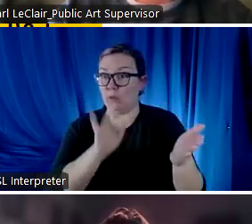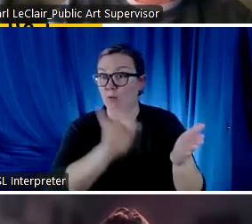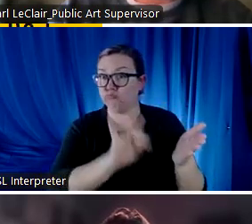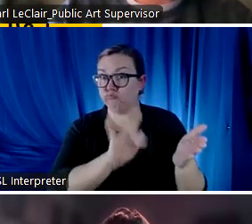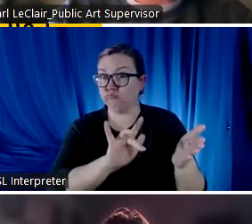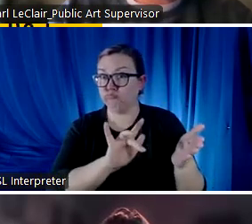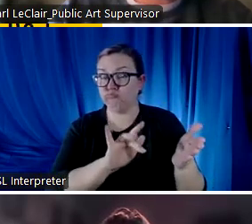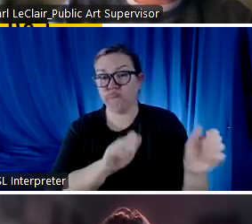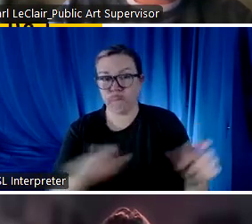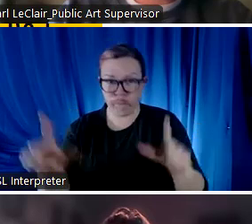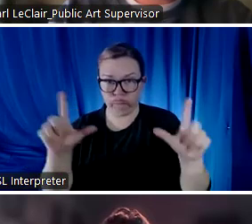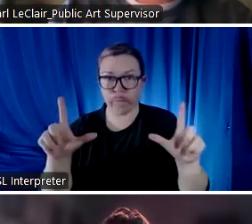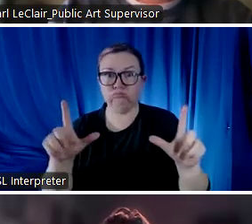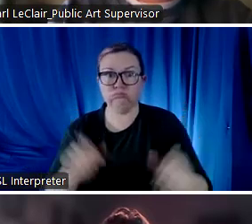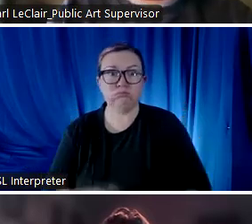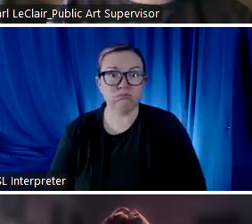of this posting.